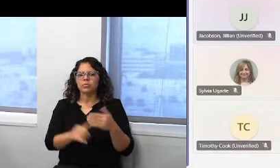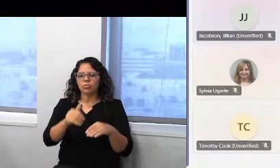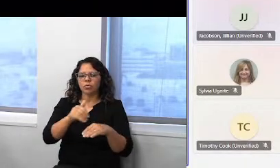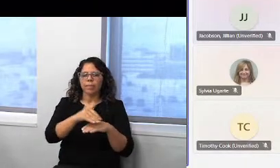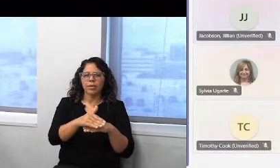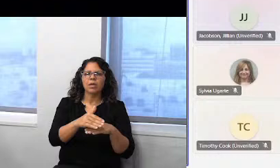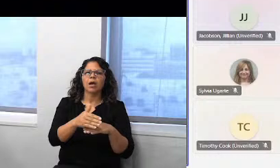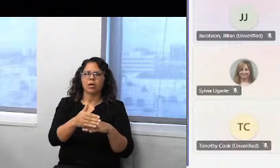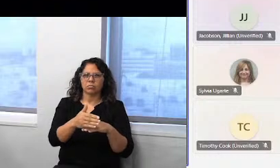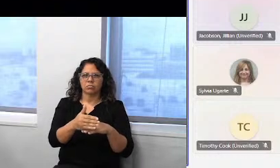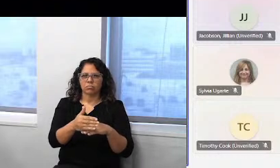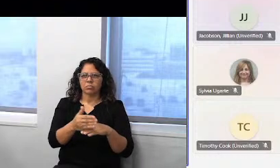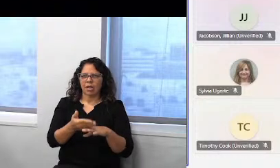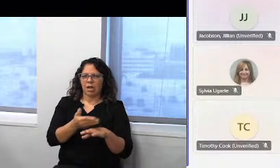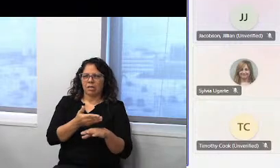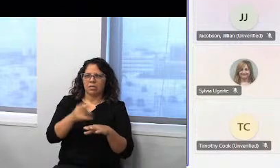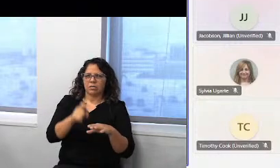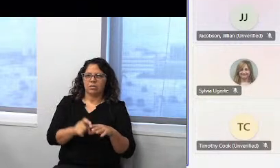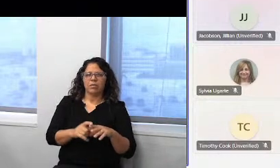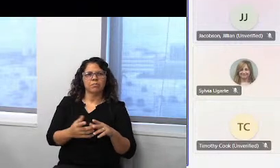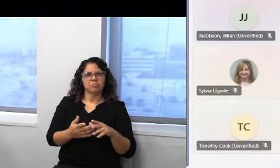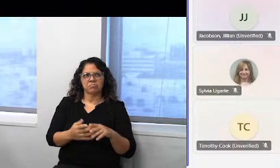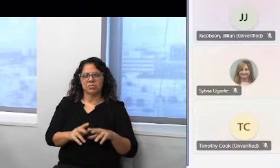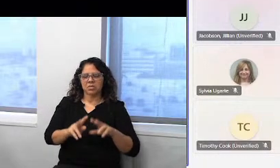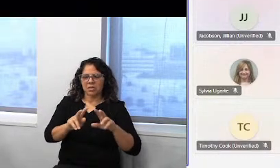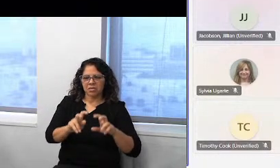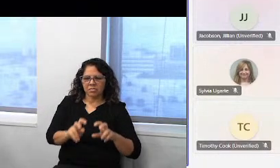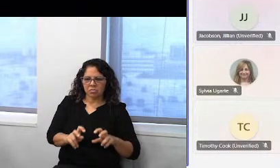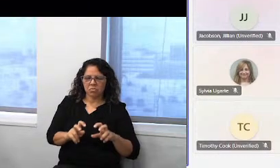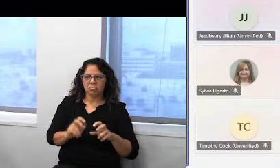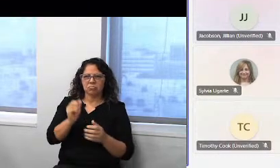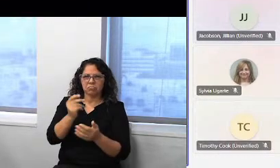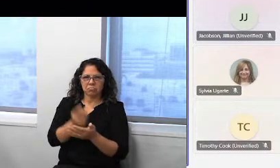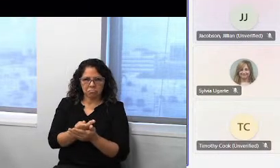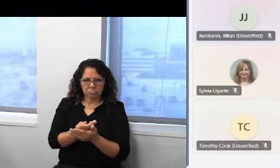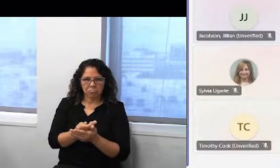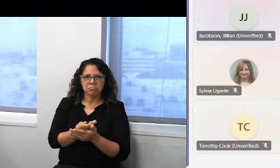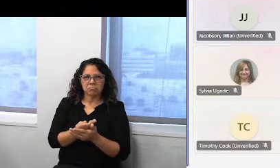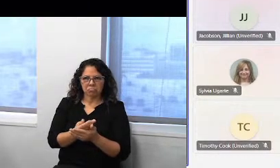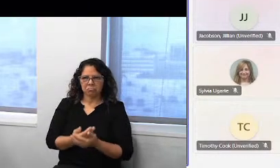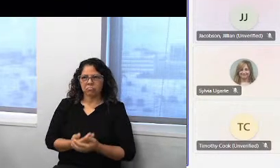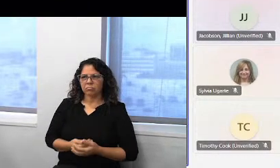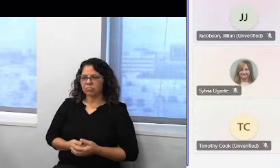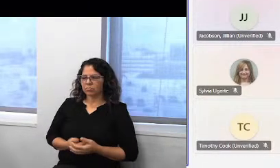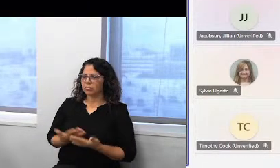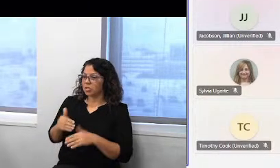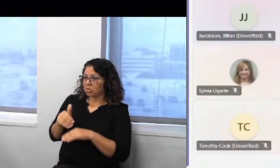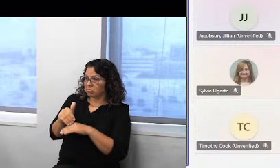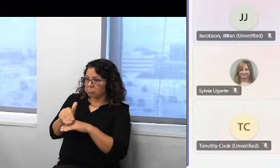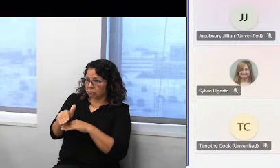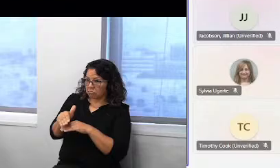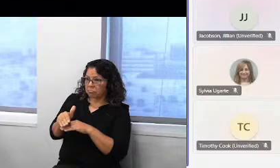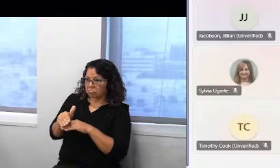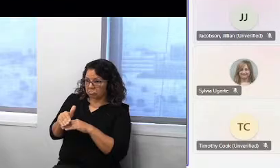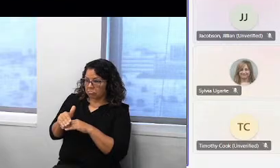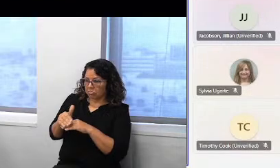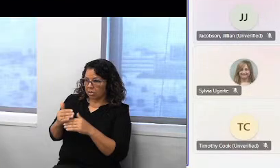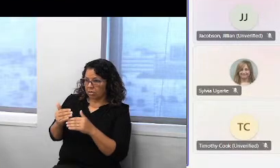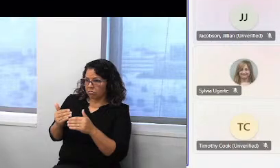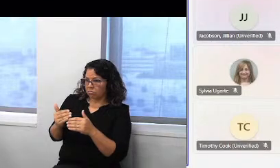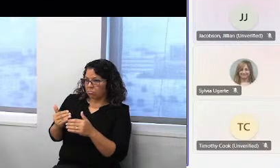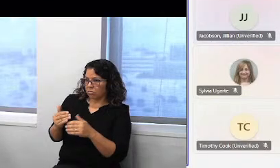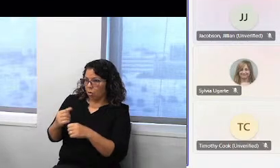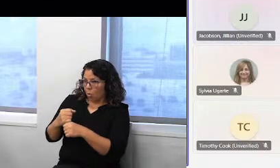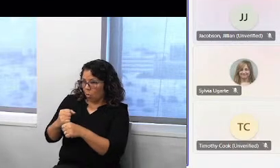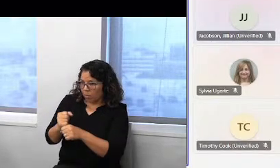and approval, but the detailed scope of work has been already submitted for them. But that's not been obligated at that point, at this point? To my knowledge, at this moment,